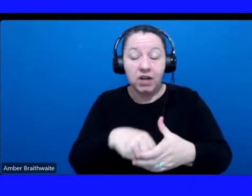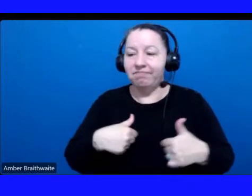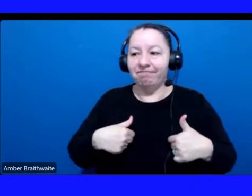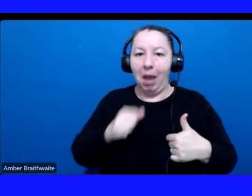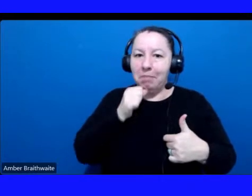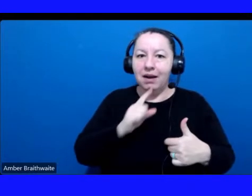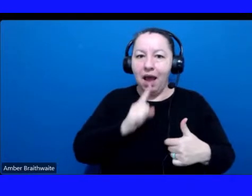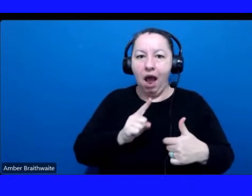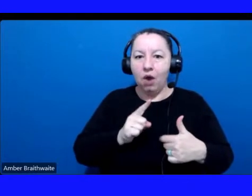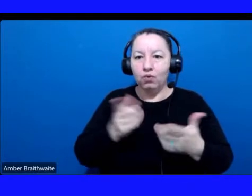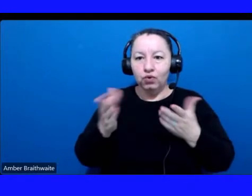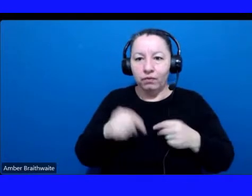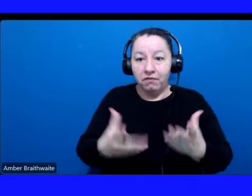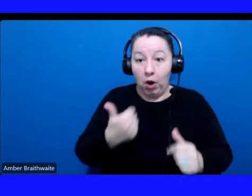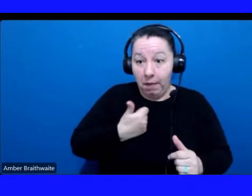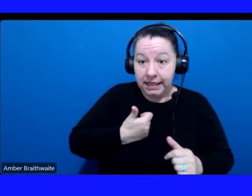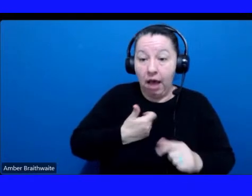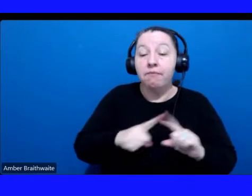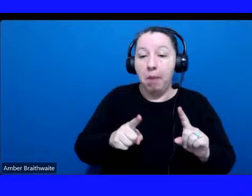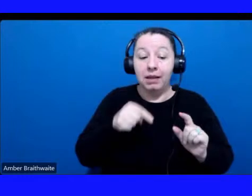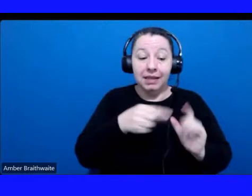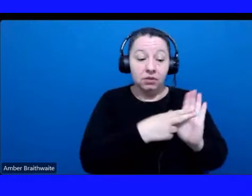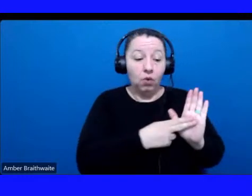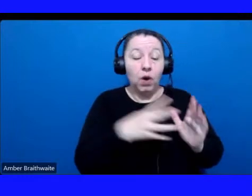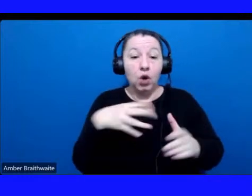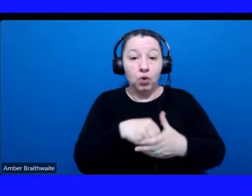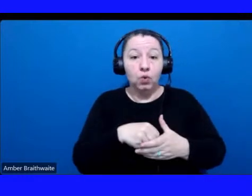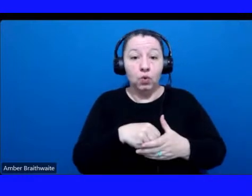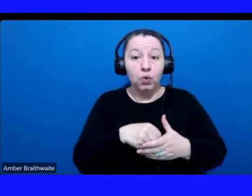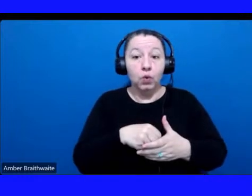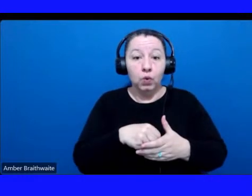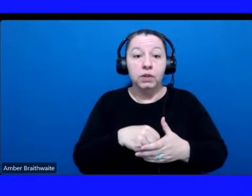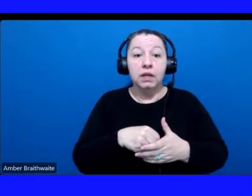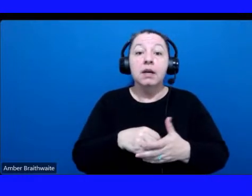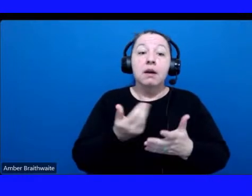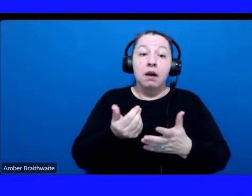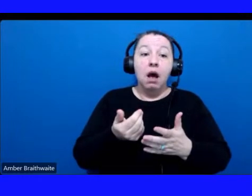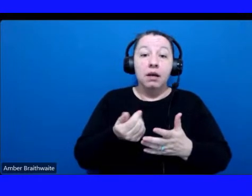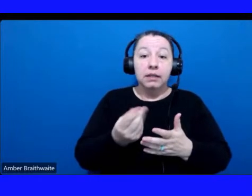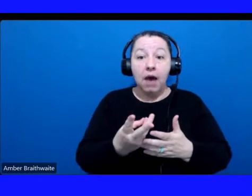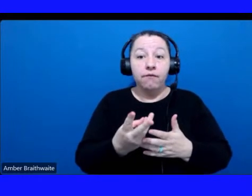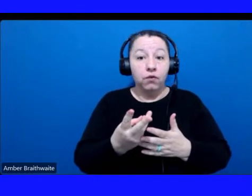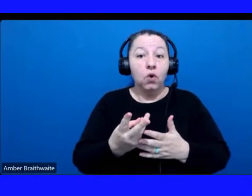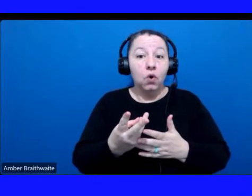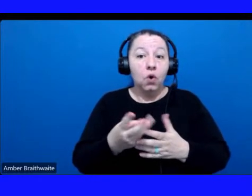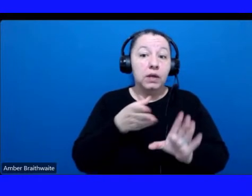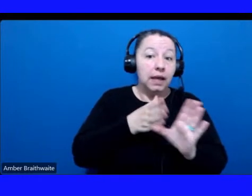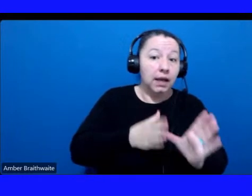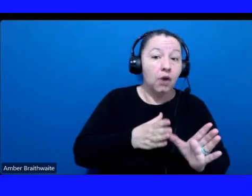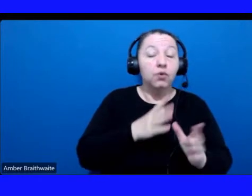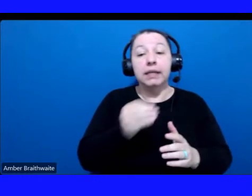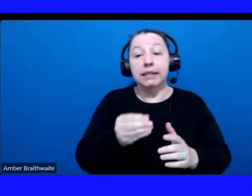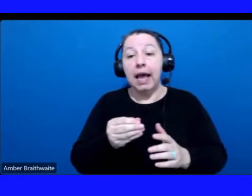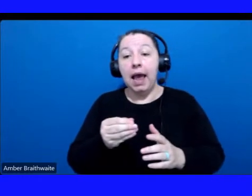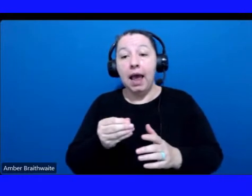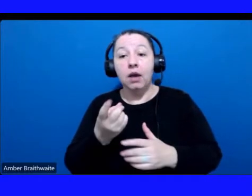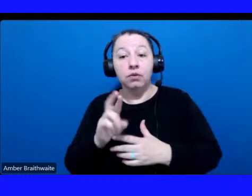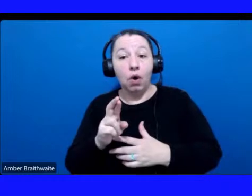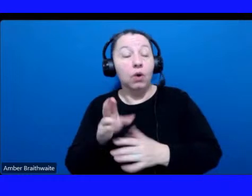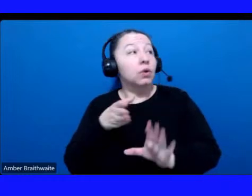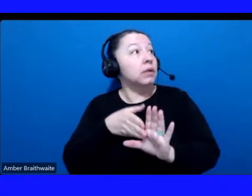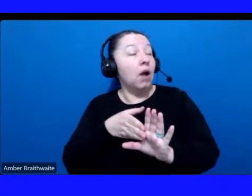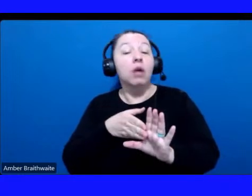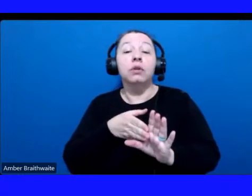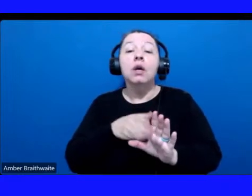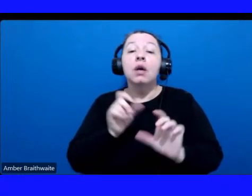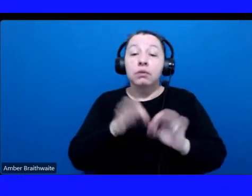understand and see the environment in which they are transitioning out of and how best to support them as they return